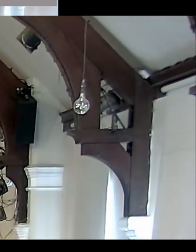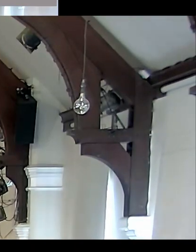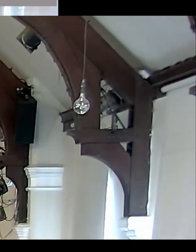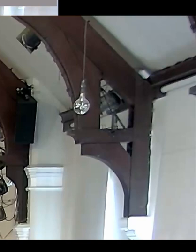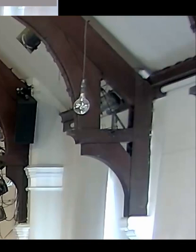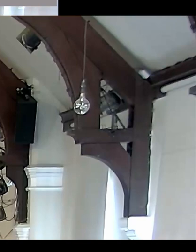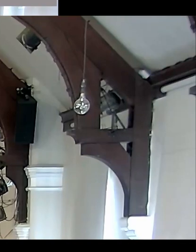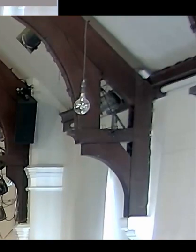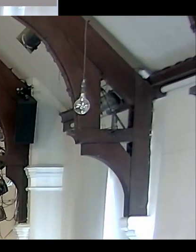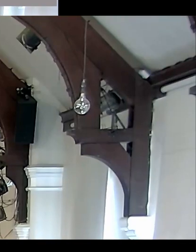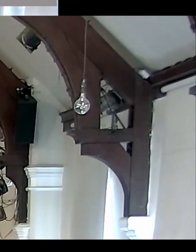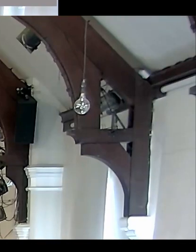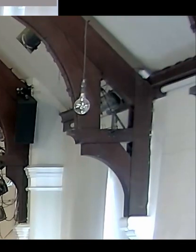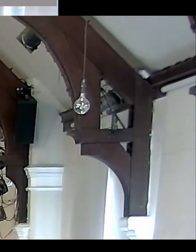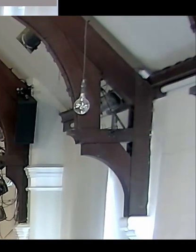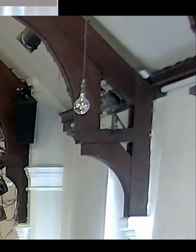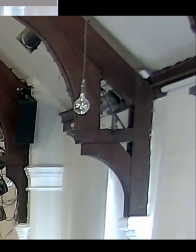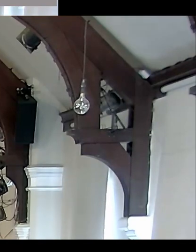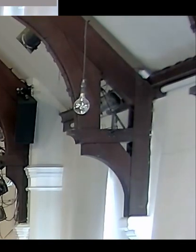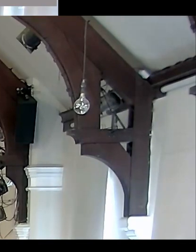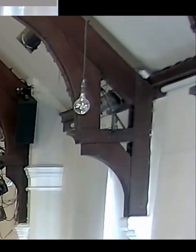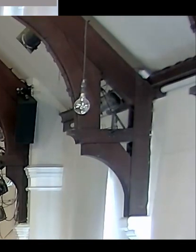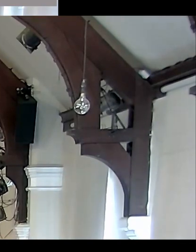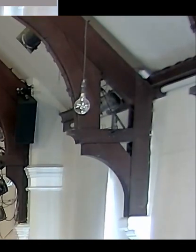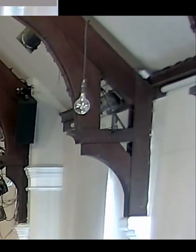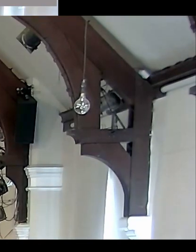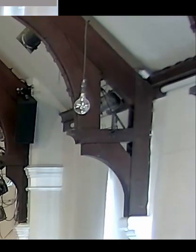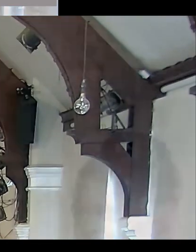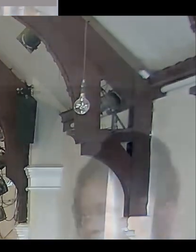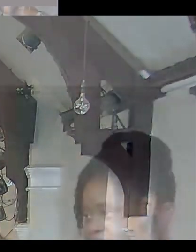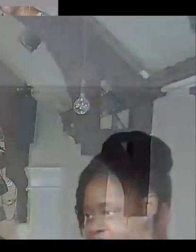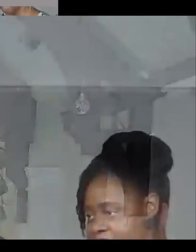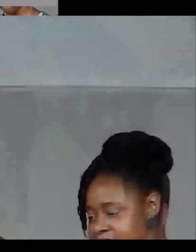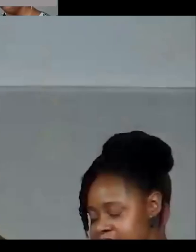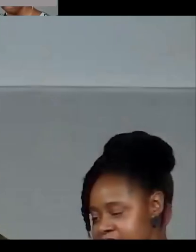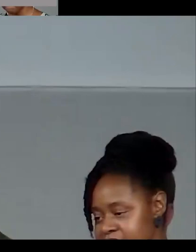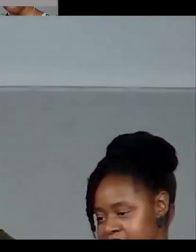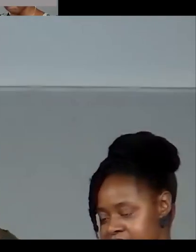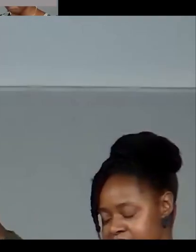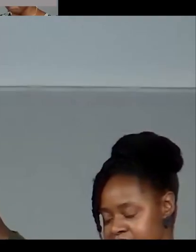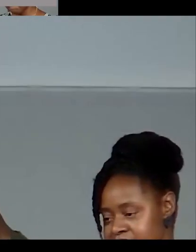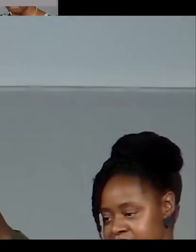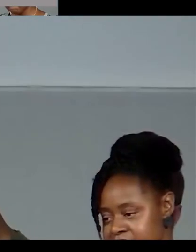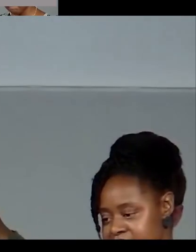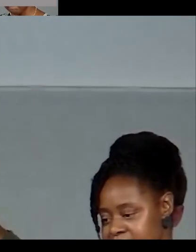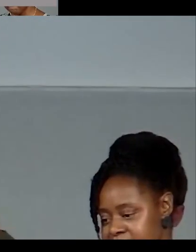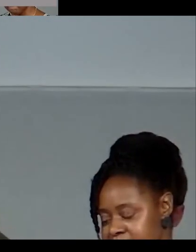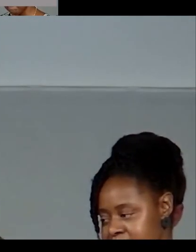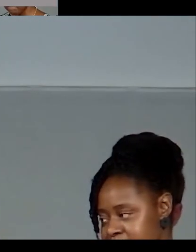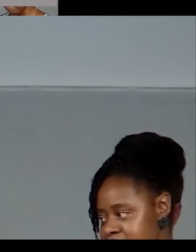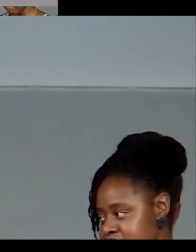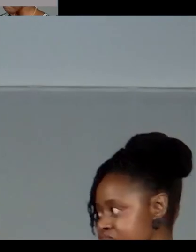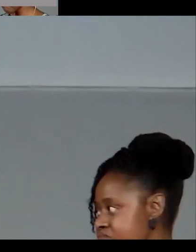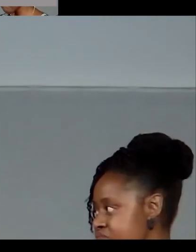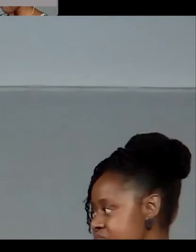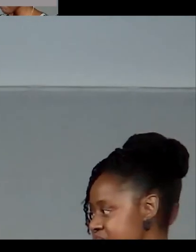these lovely words from Joel Edwards, who said this at a Windrush celebration a couple years ago.